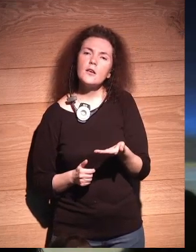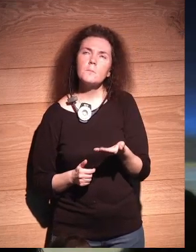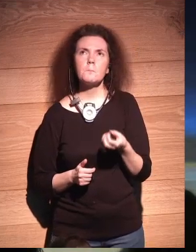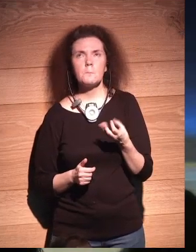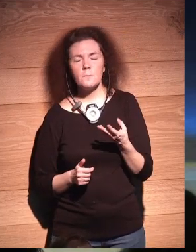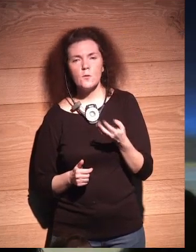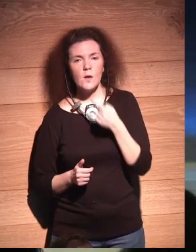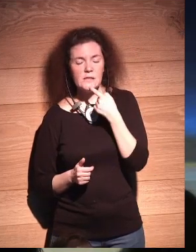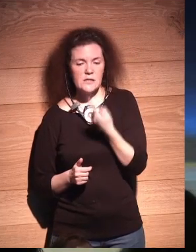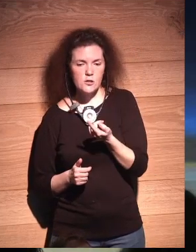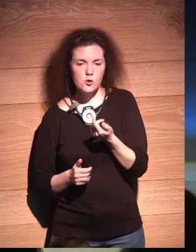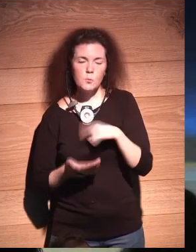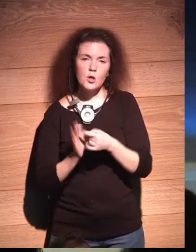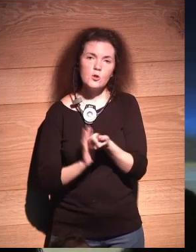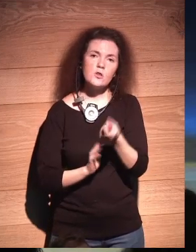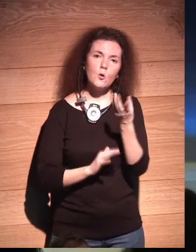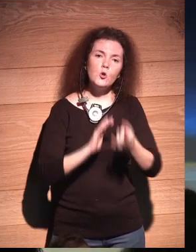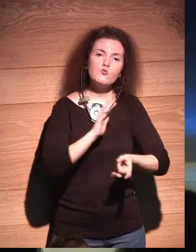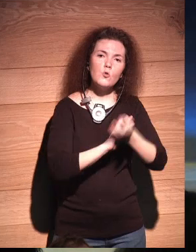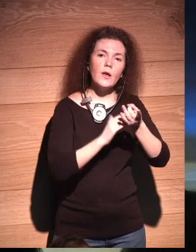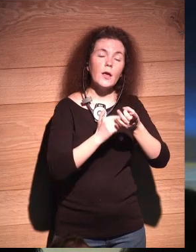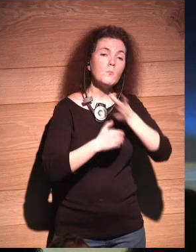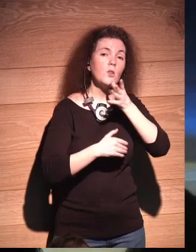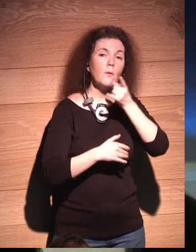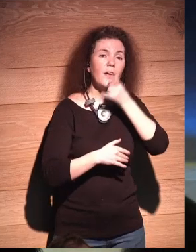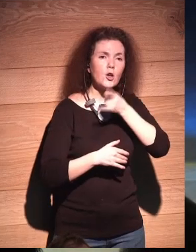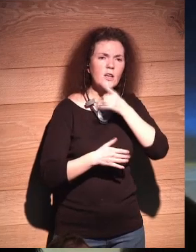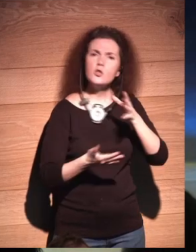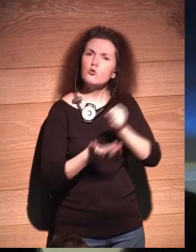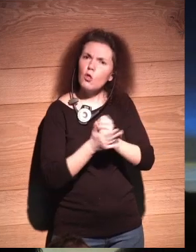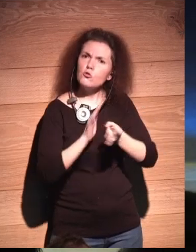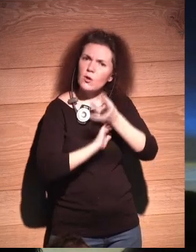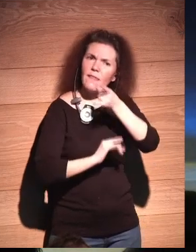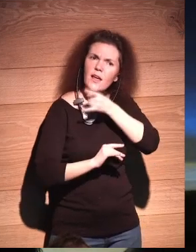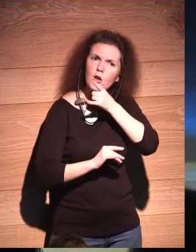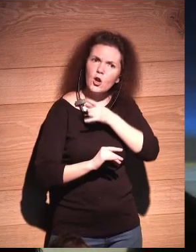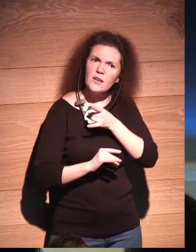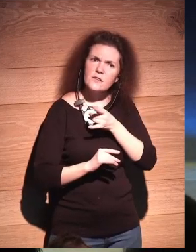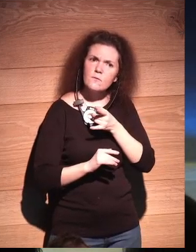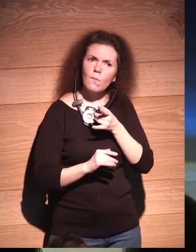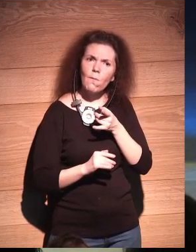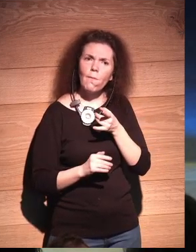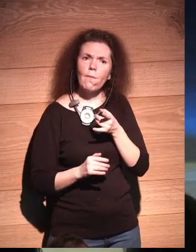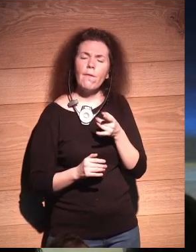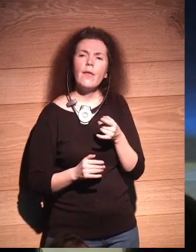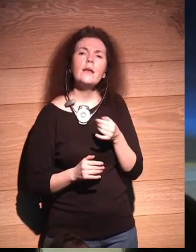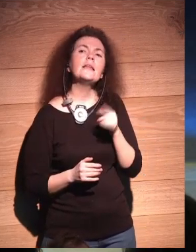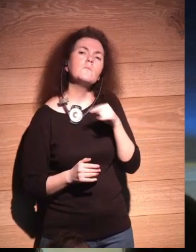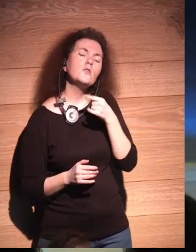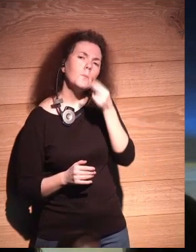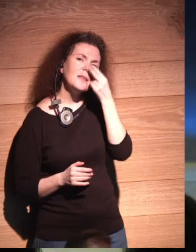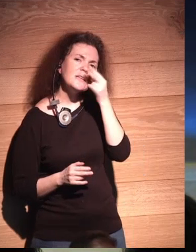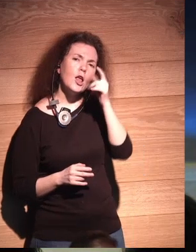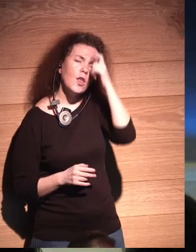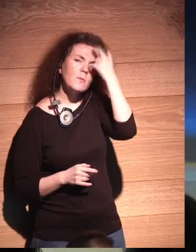They all came out of mistakes, really. Yes. I'm very interested in the failure inside the creative process, as part of the creative process. I don't